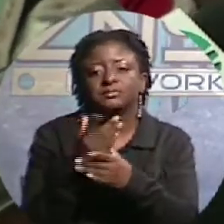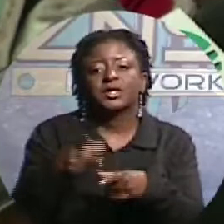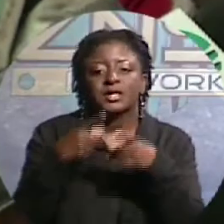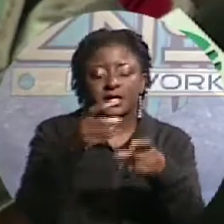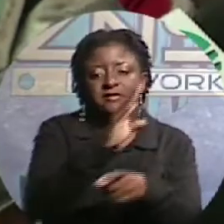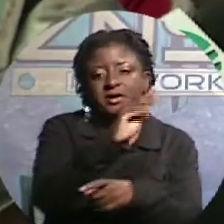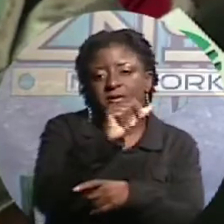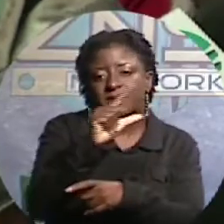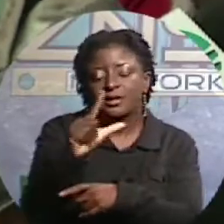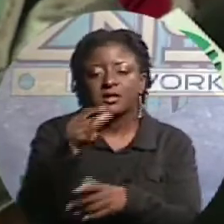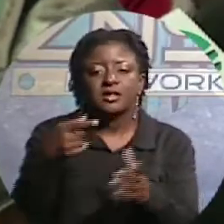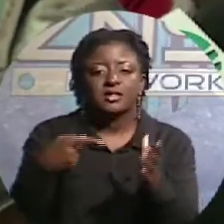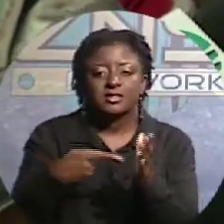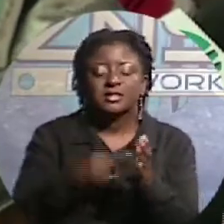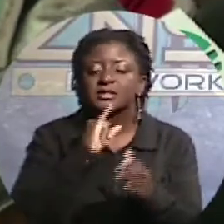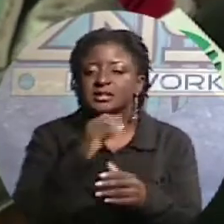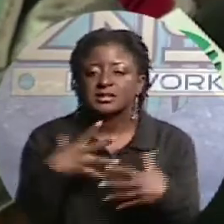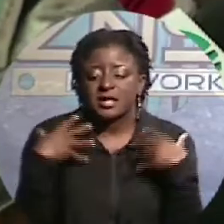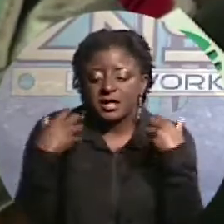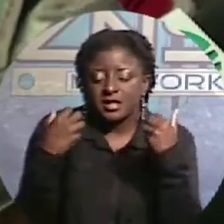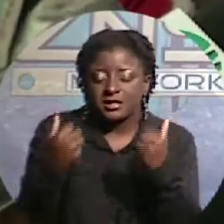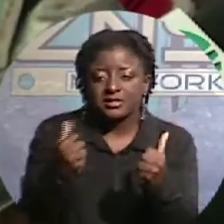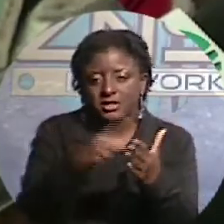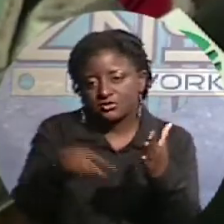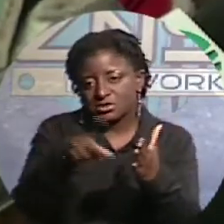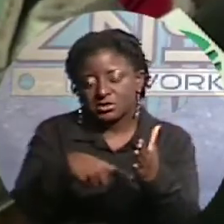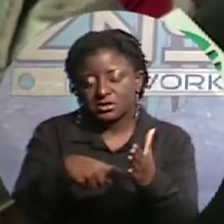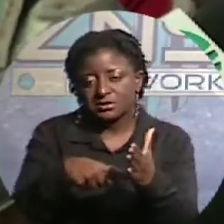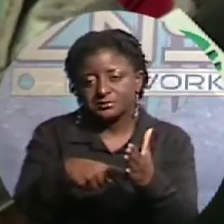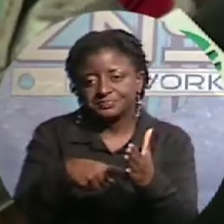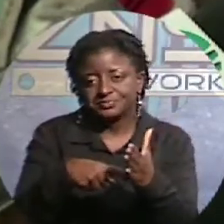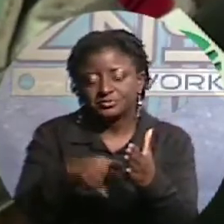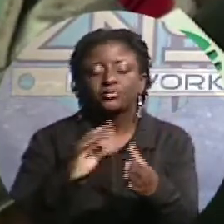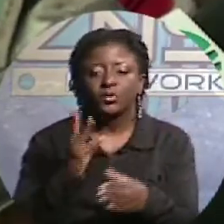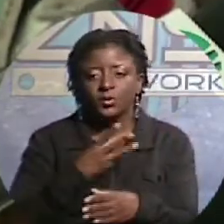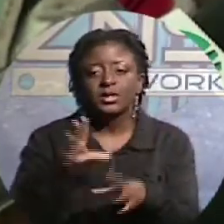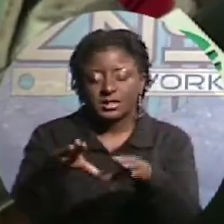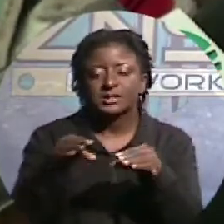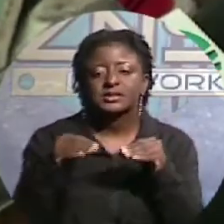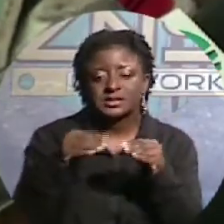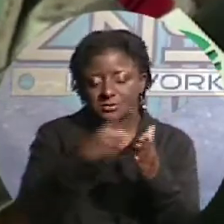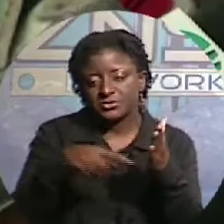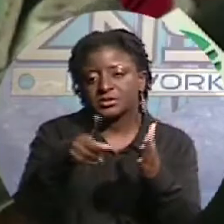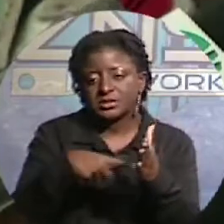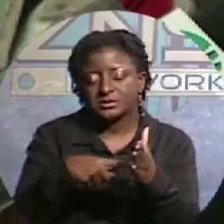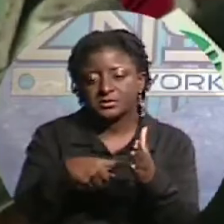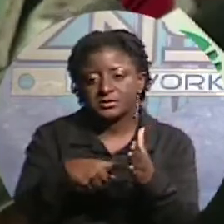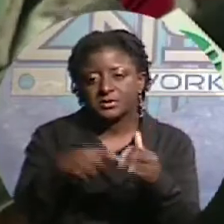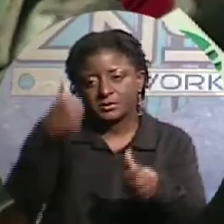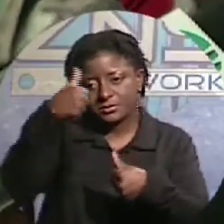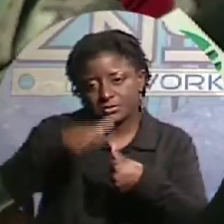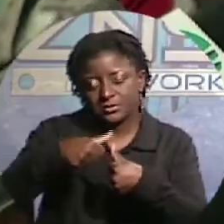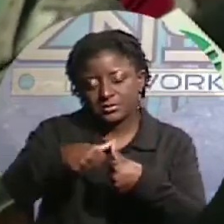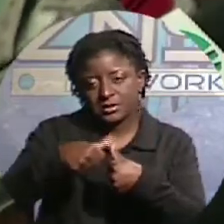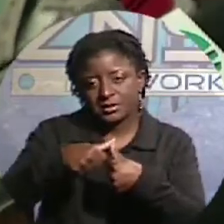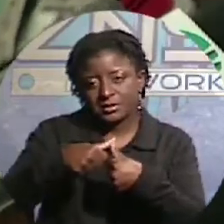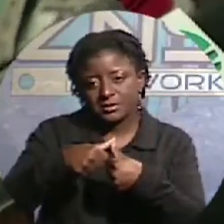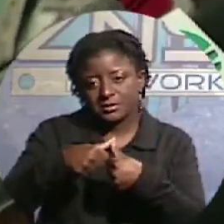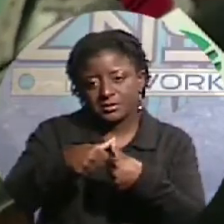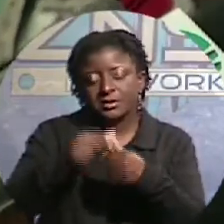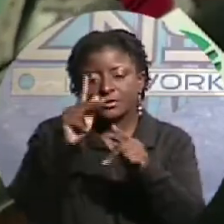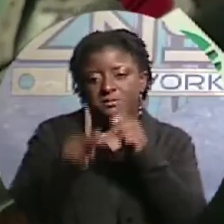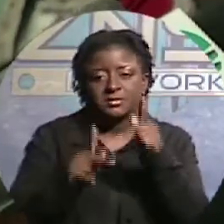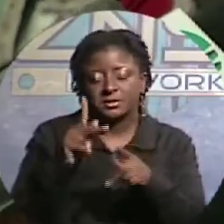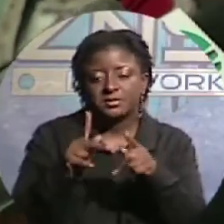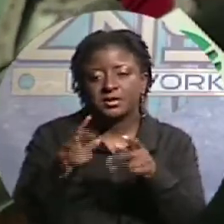criticism. We are not immune from criticism. But I believe it is important to remind persons of the principles